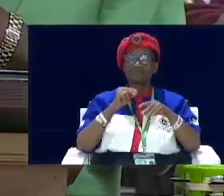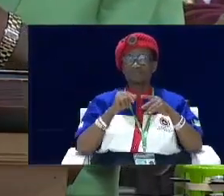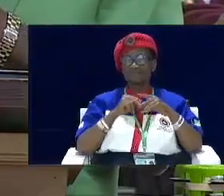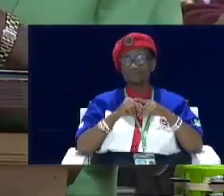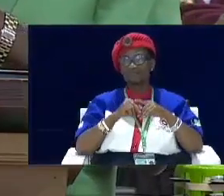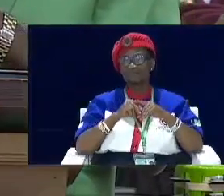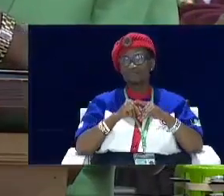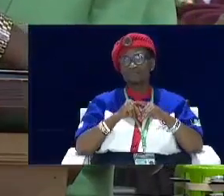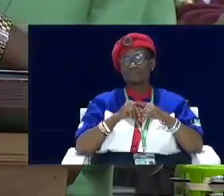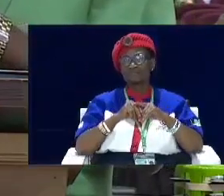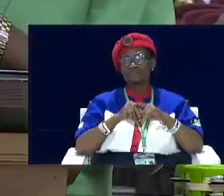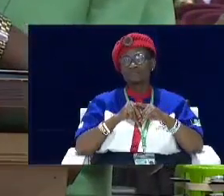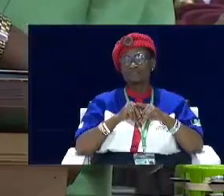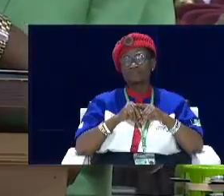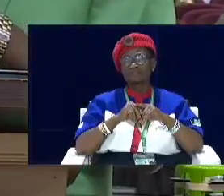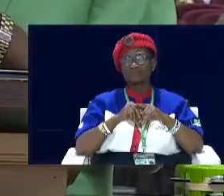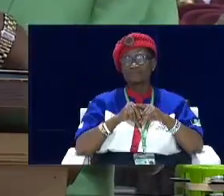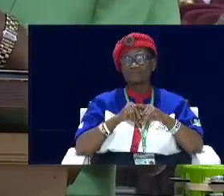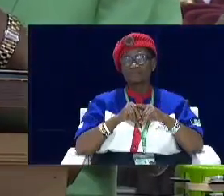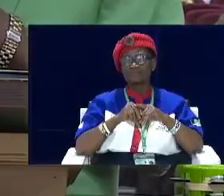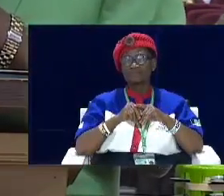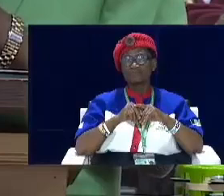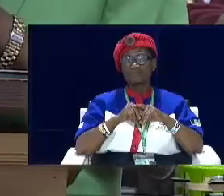si orilede.